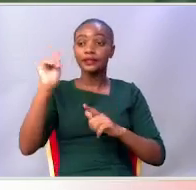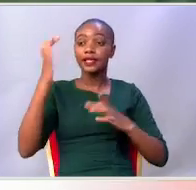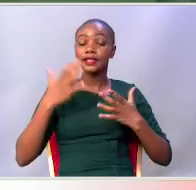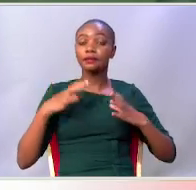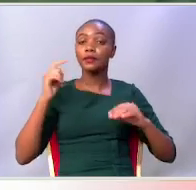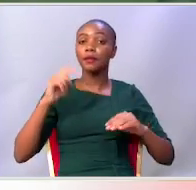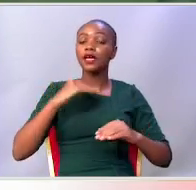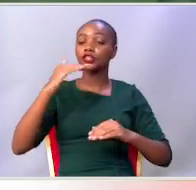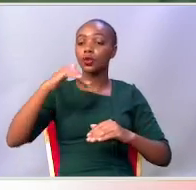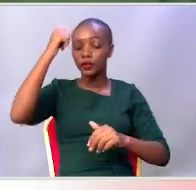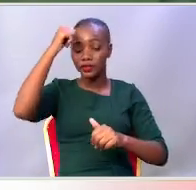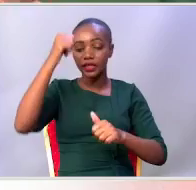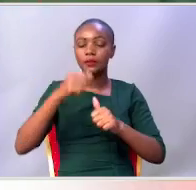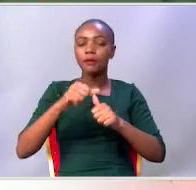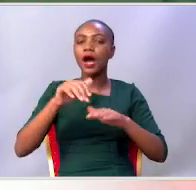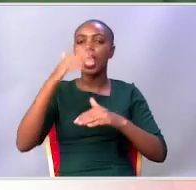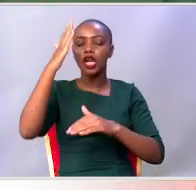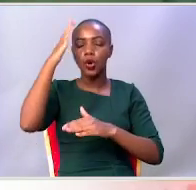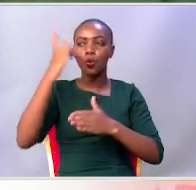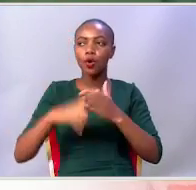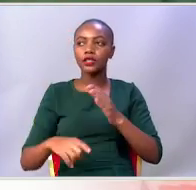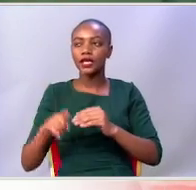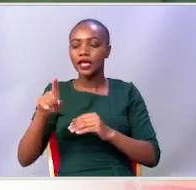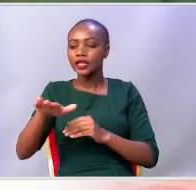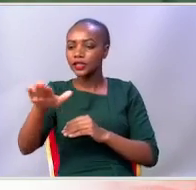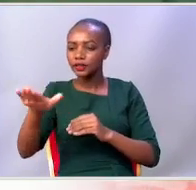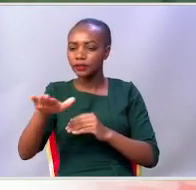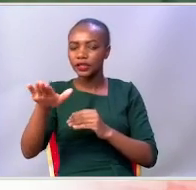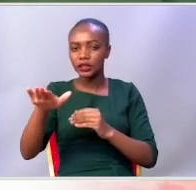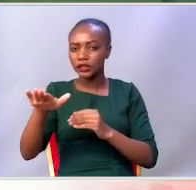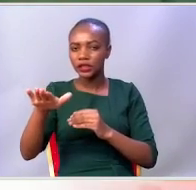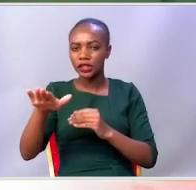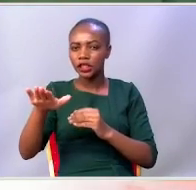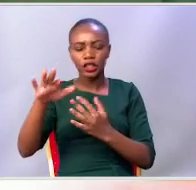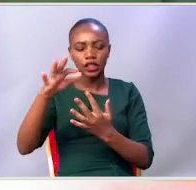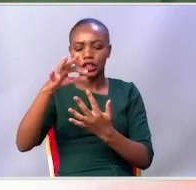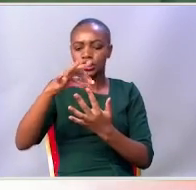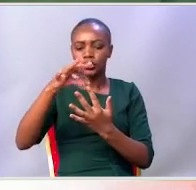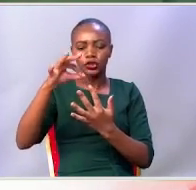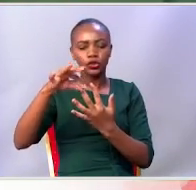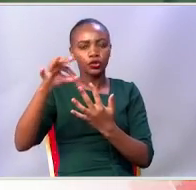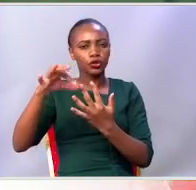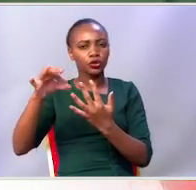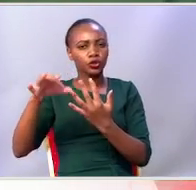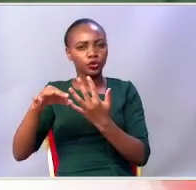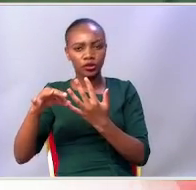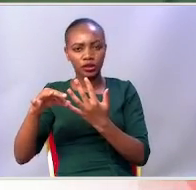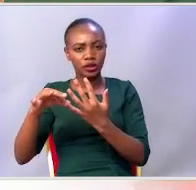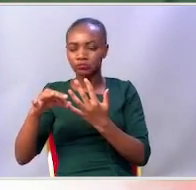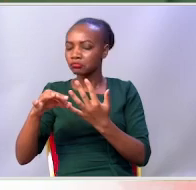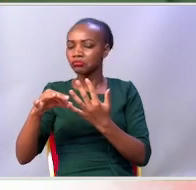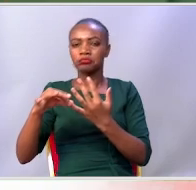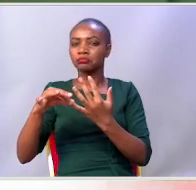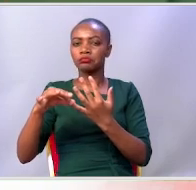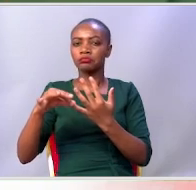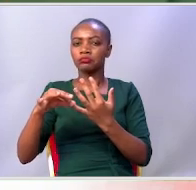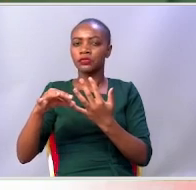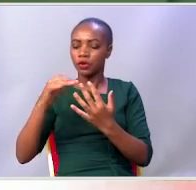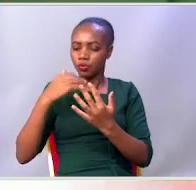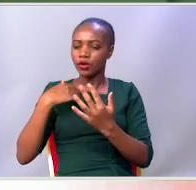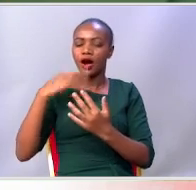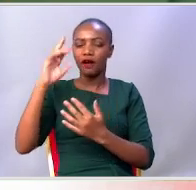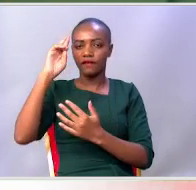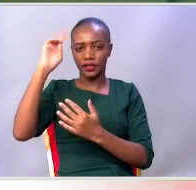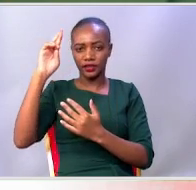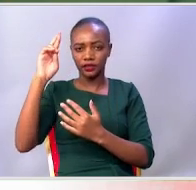know that this ground was not chosen for no reason. One, there was a motion